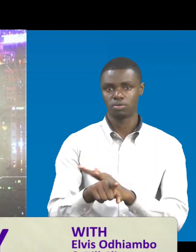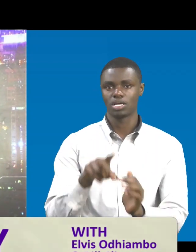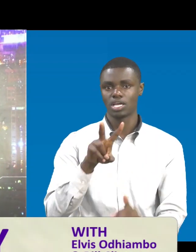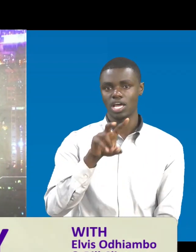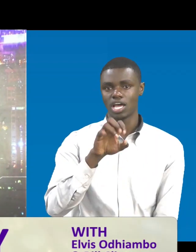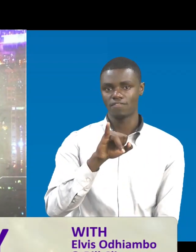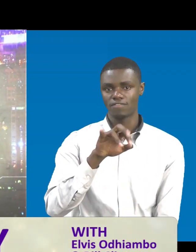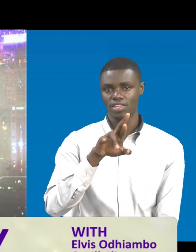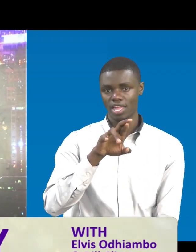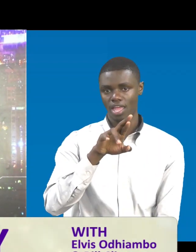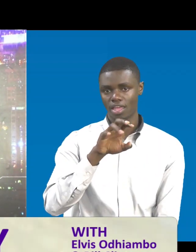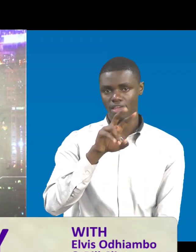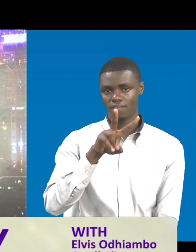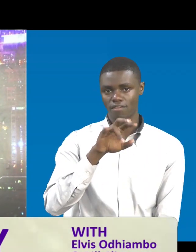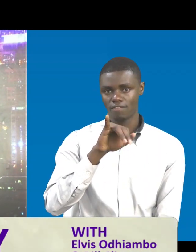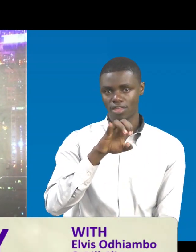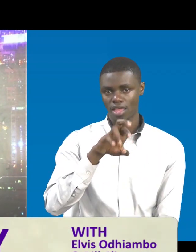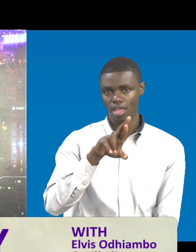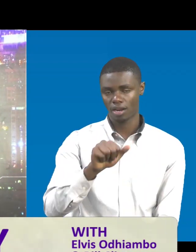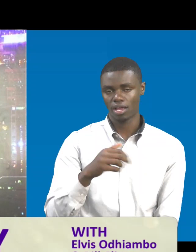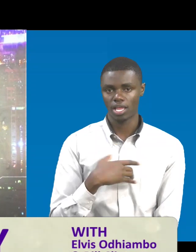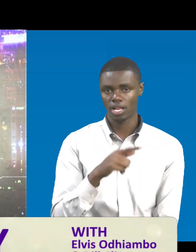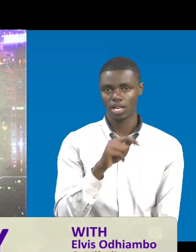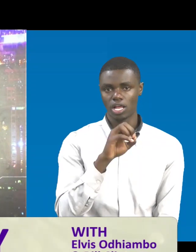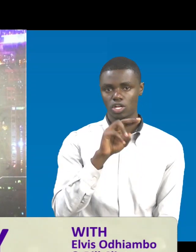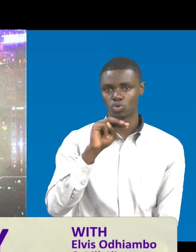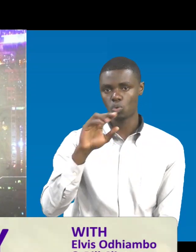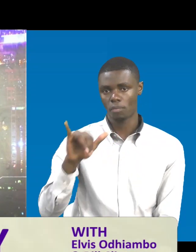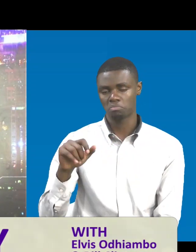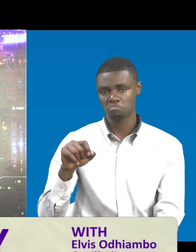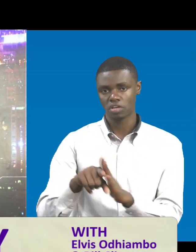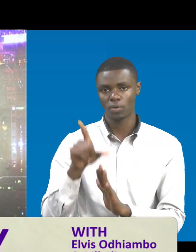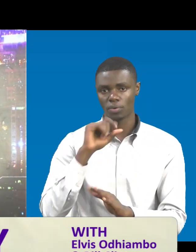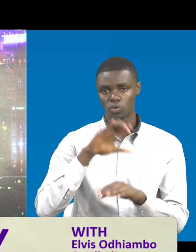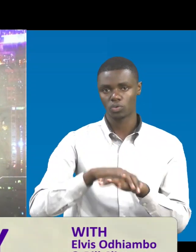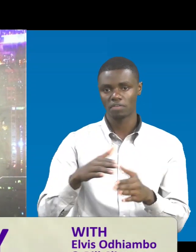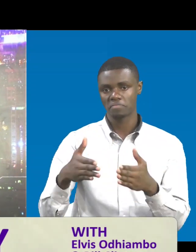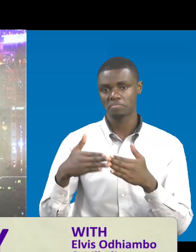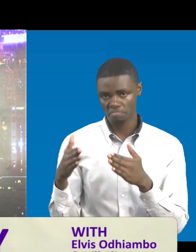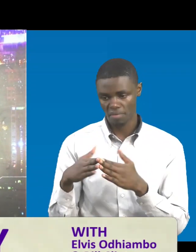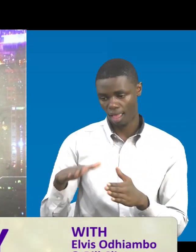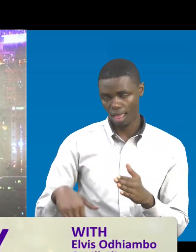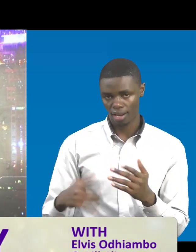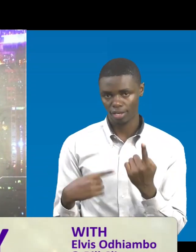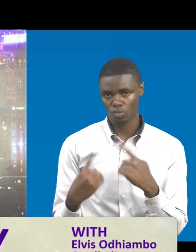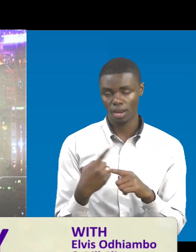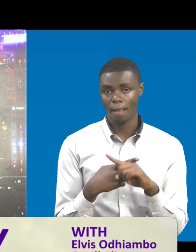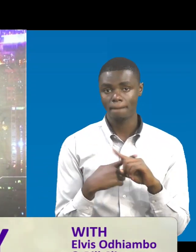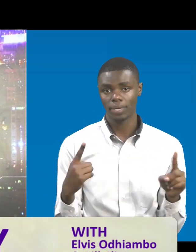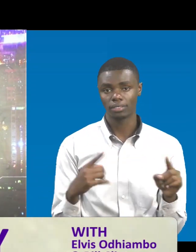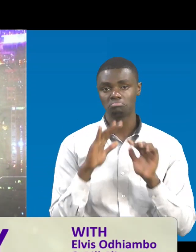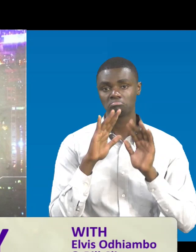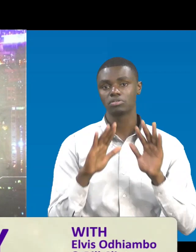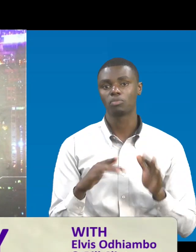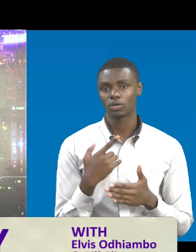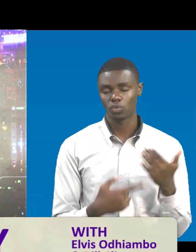Patrick Vieira. Then we have also Tomiyasu, who also scored later on to give the Gunners a late win. But then again, quite